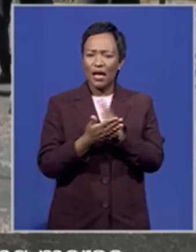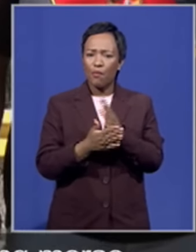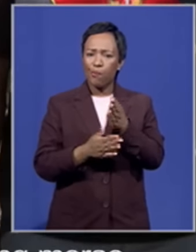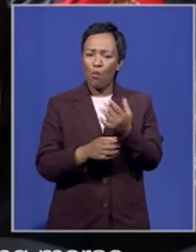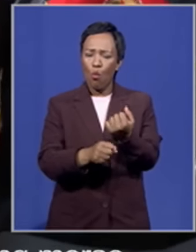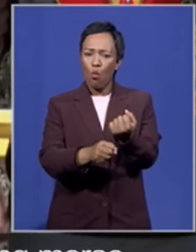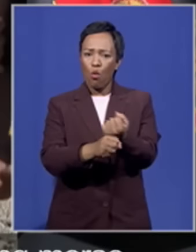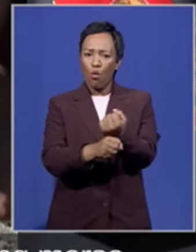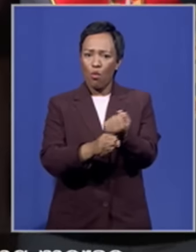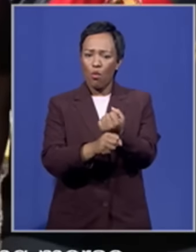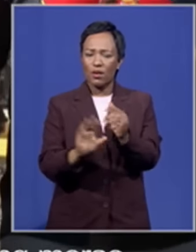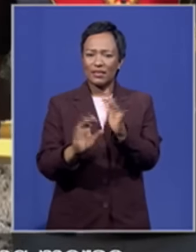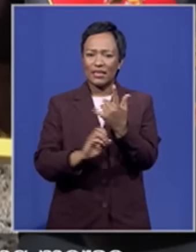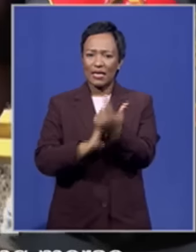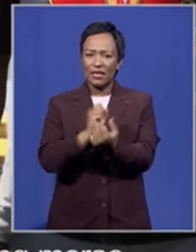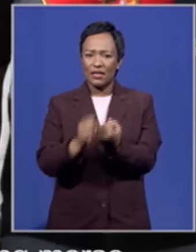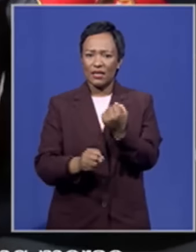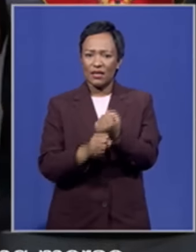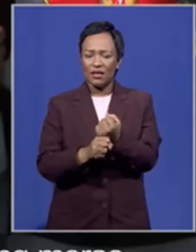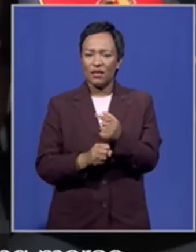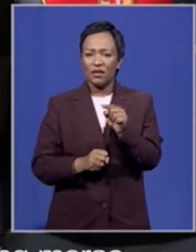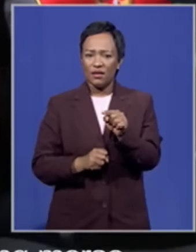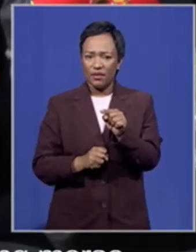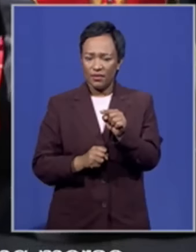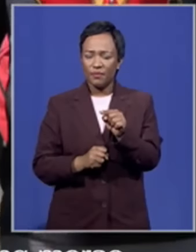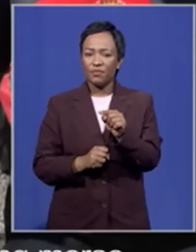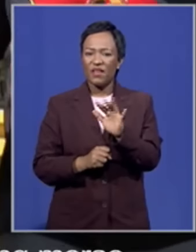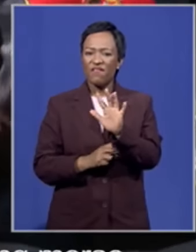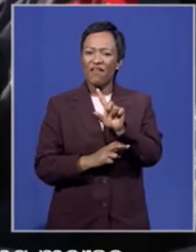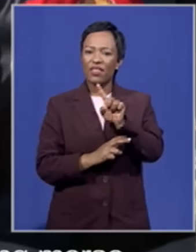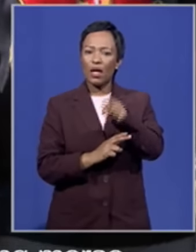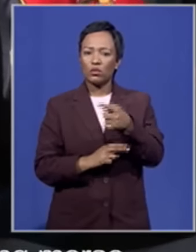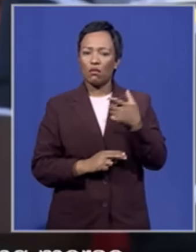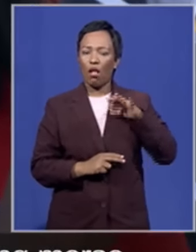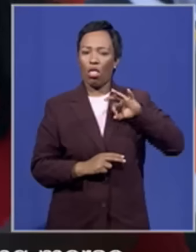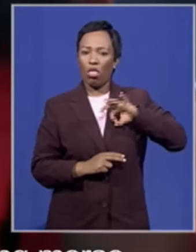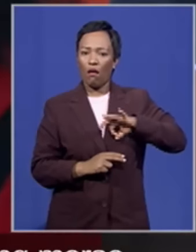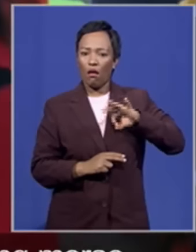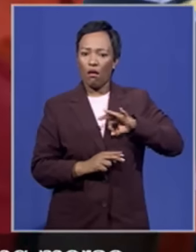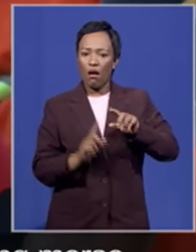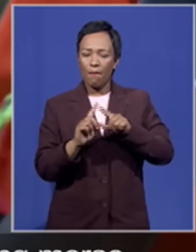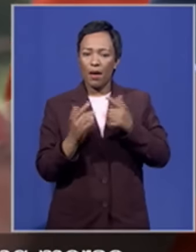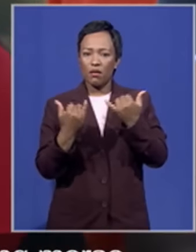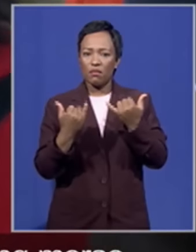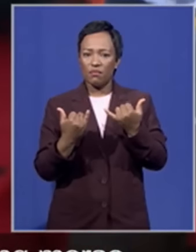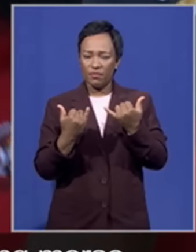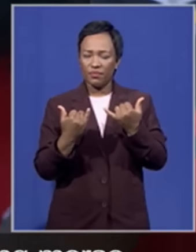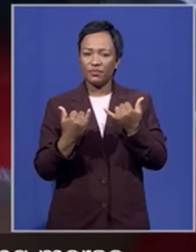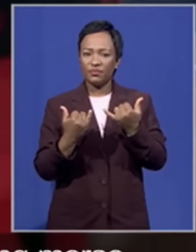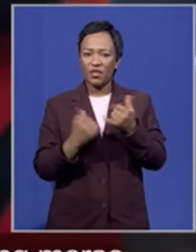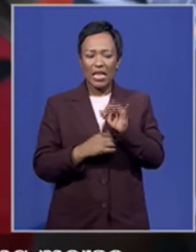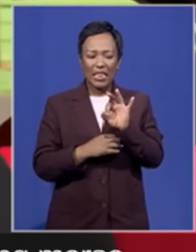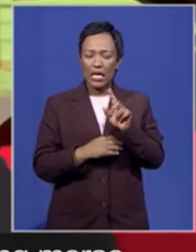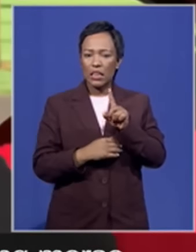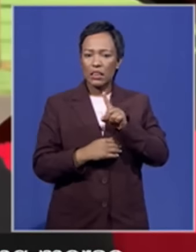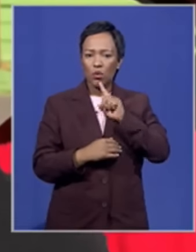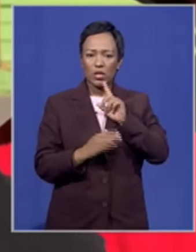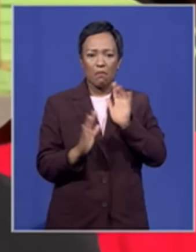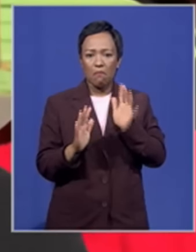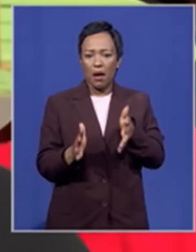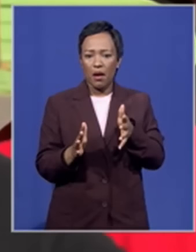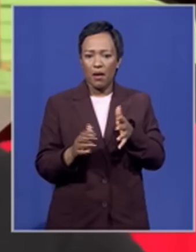ono bao ba neng ba duelwa diranta di le 15,000 ka kgwedi ba re ga jana ba duetse fela diranta di le 3,000. Re